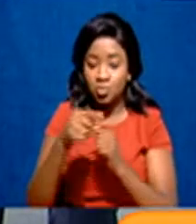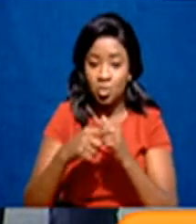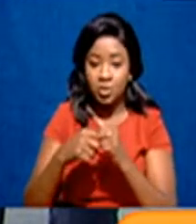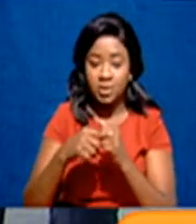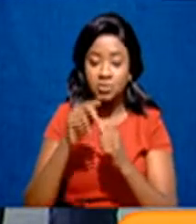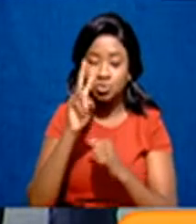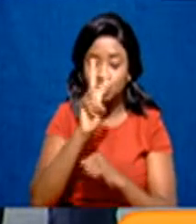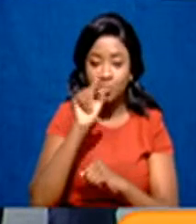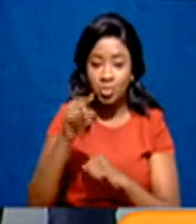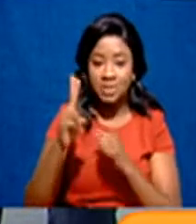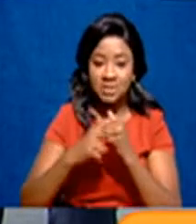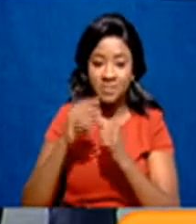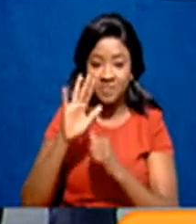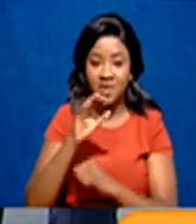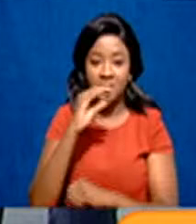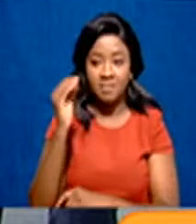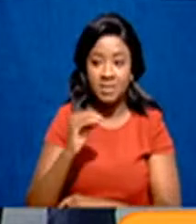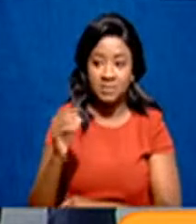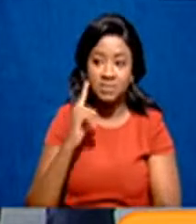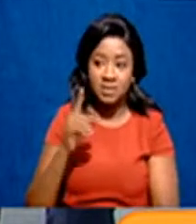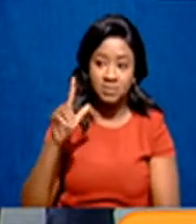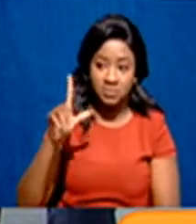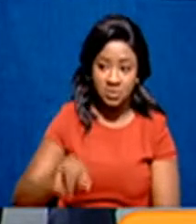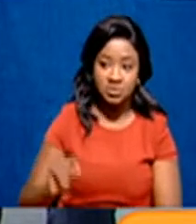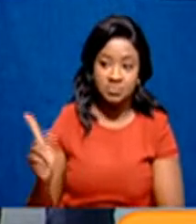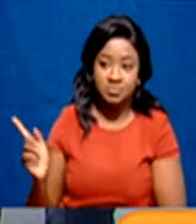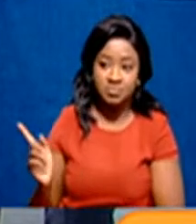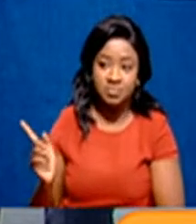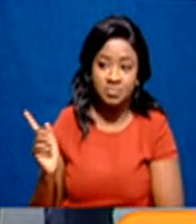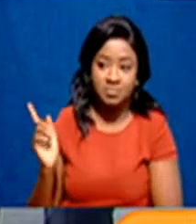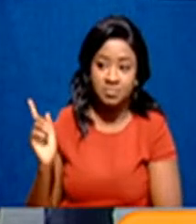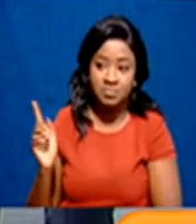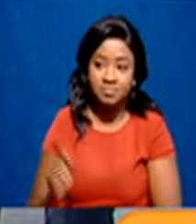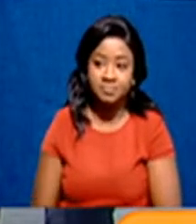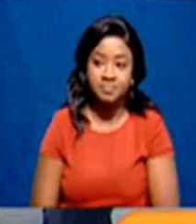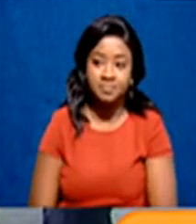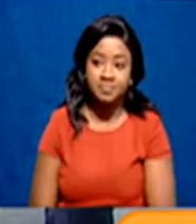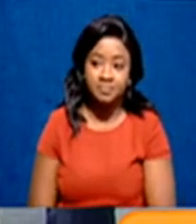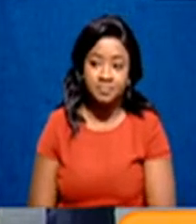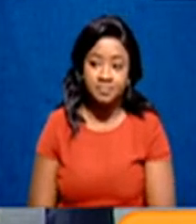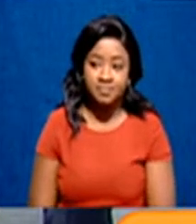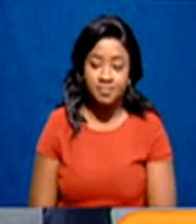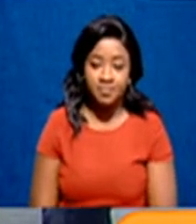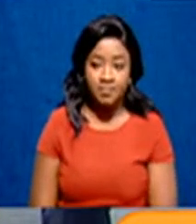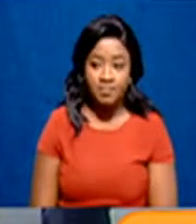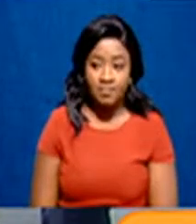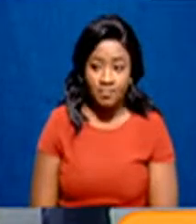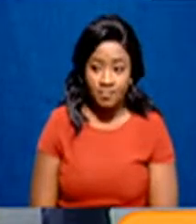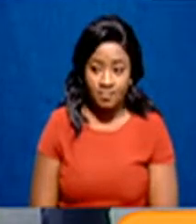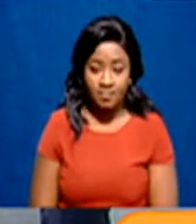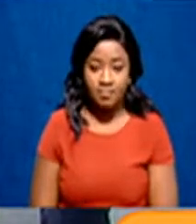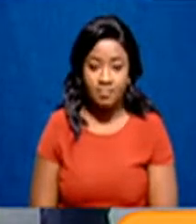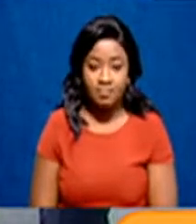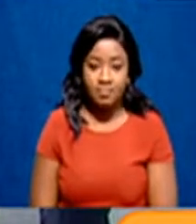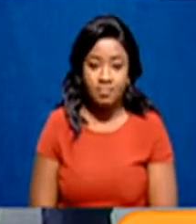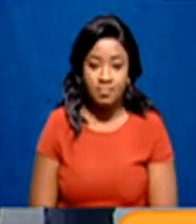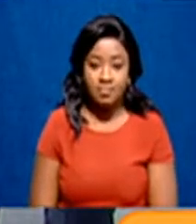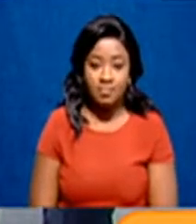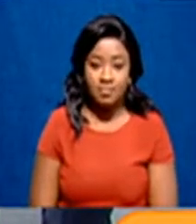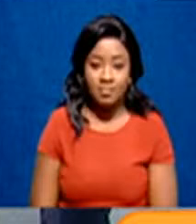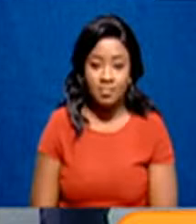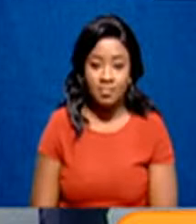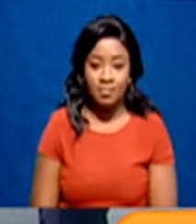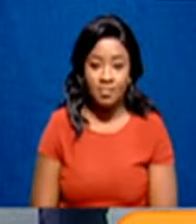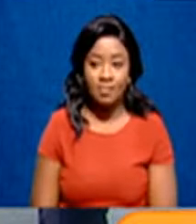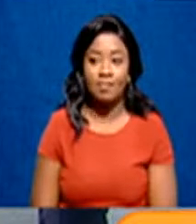shillings and 50 cents. 20,000 used to pay 750. They also pay slightly less. 2.75% of that